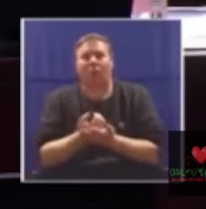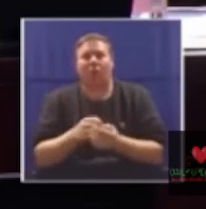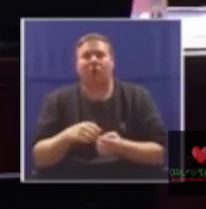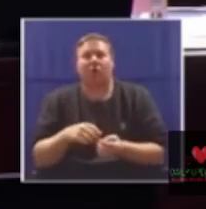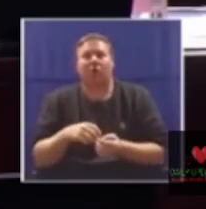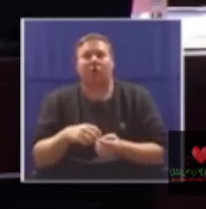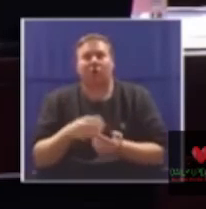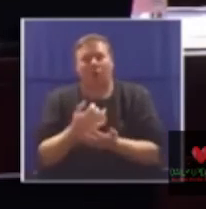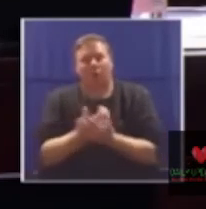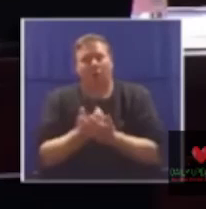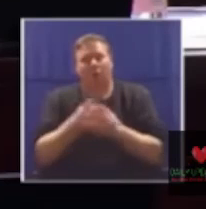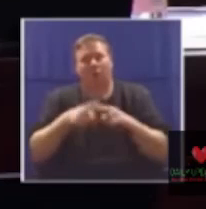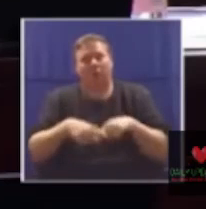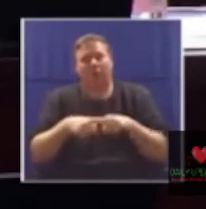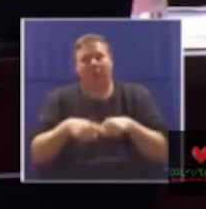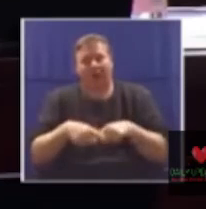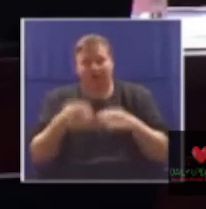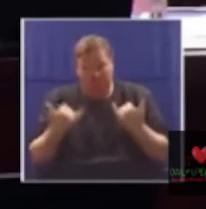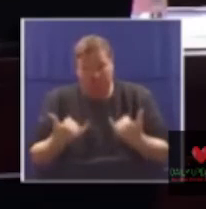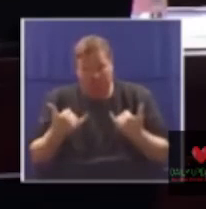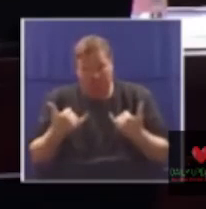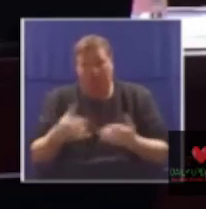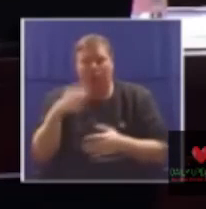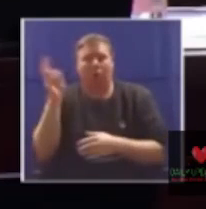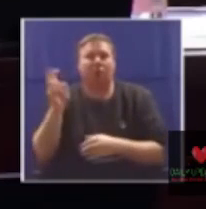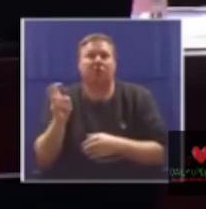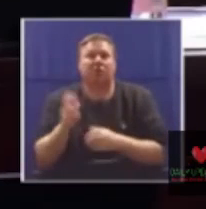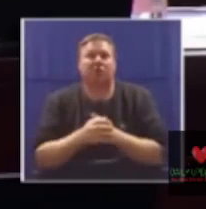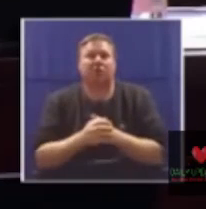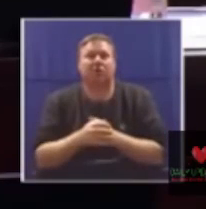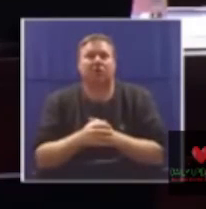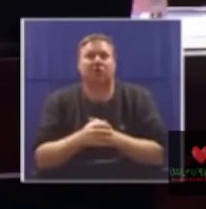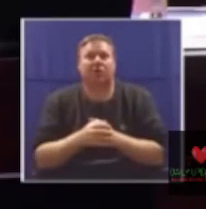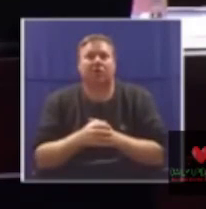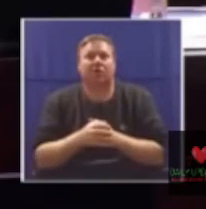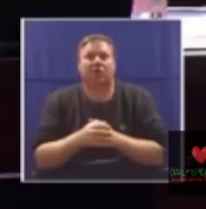only dependable source currently of energy, of course, with nuclear.